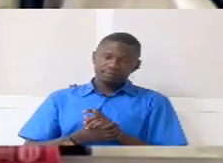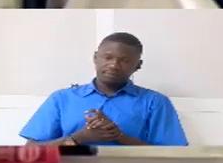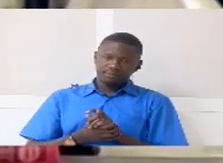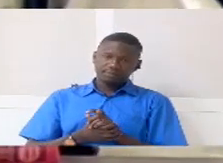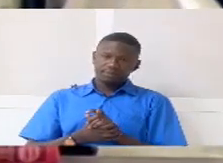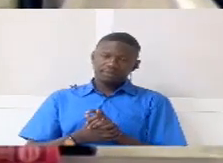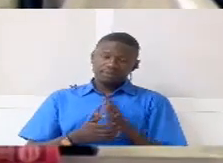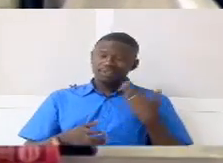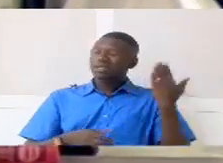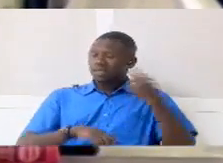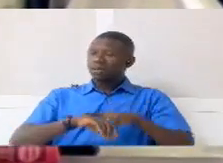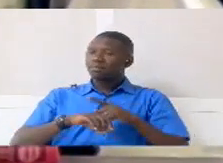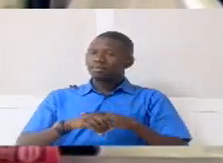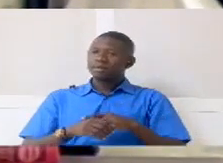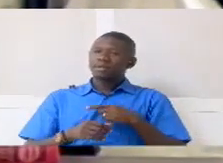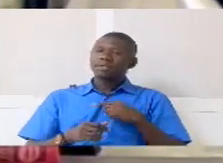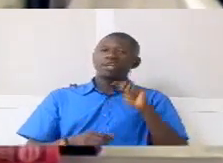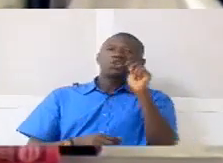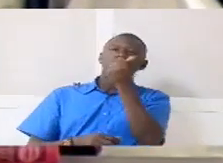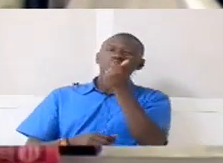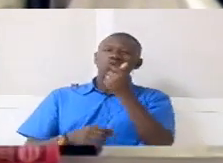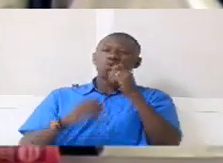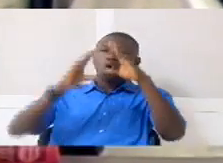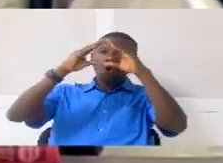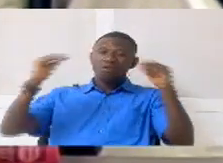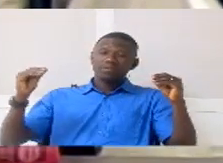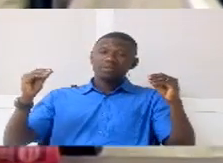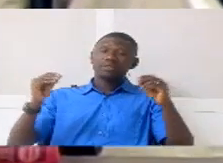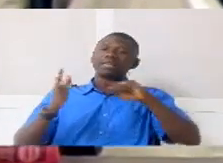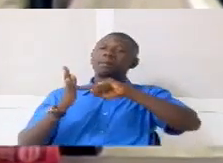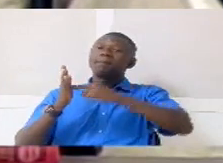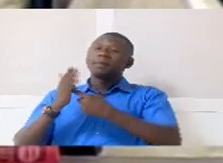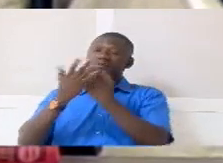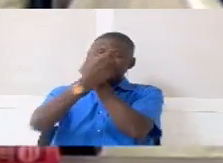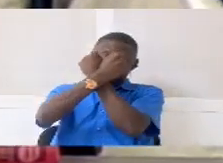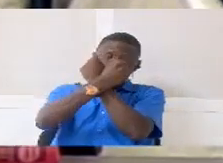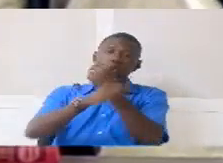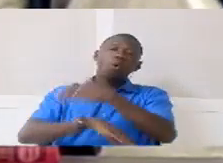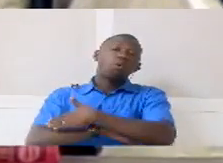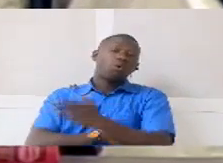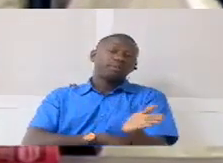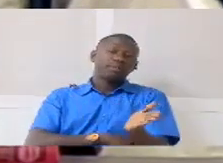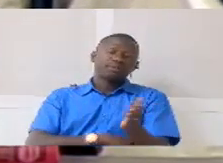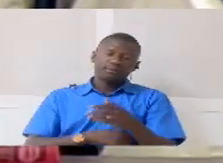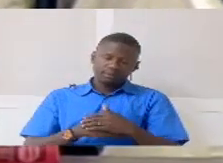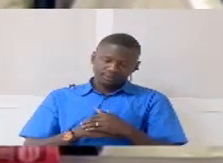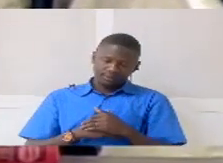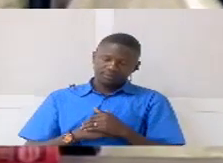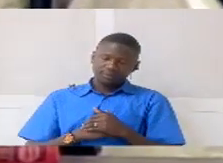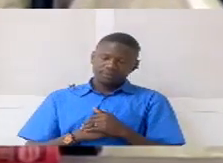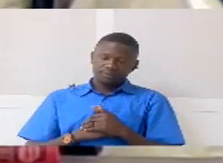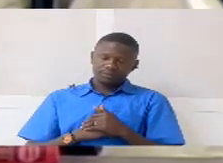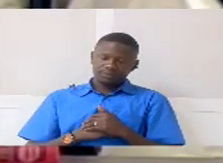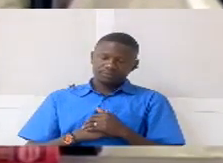yeleta. At that time, the new head office at mile 2 was opened. In atan when the Juvenile Wing in Samba mile 2 ko to